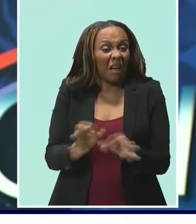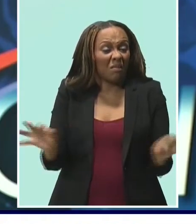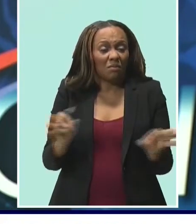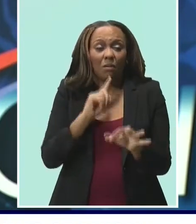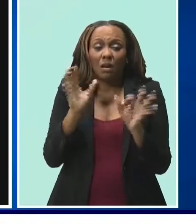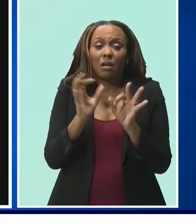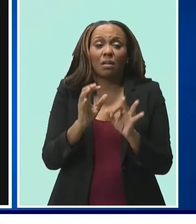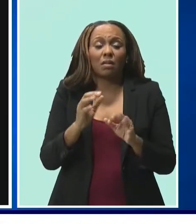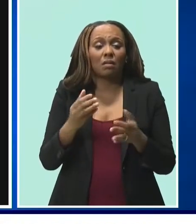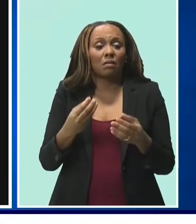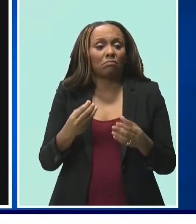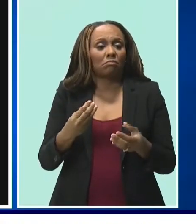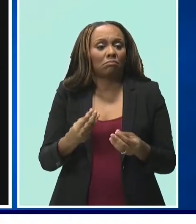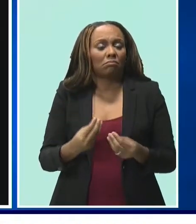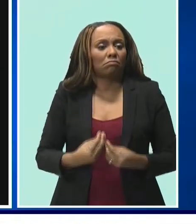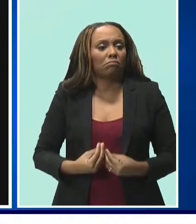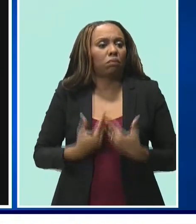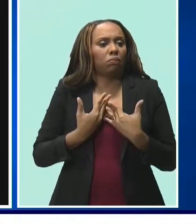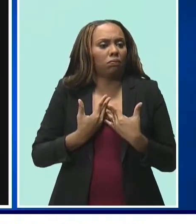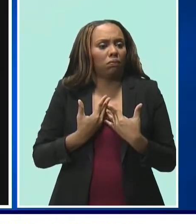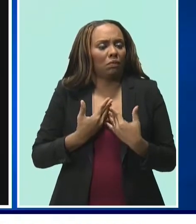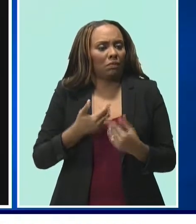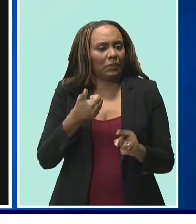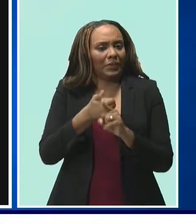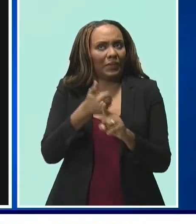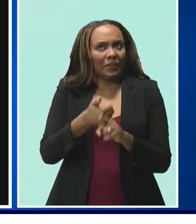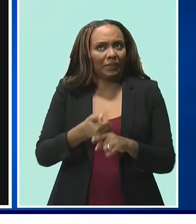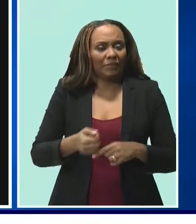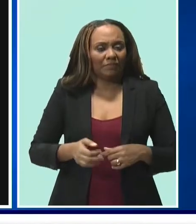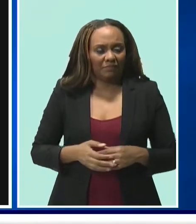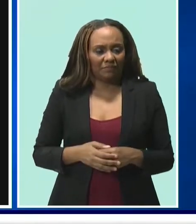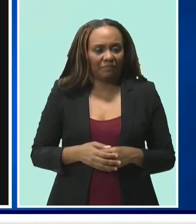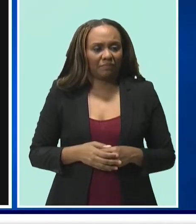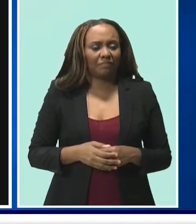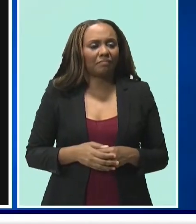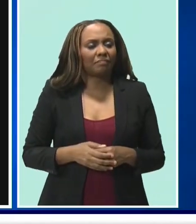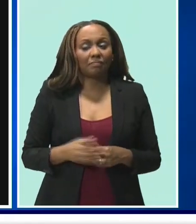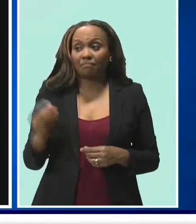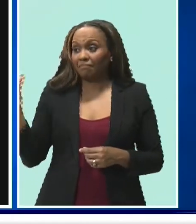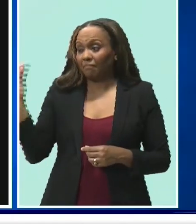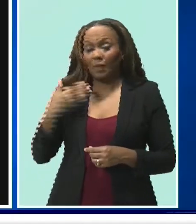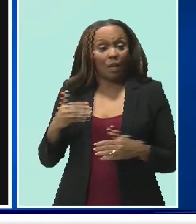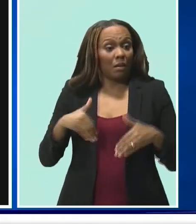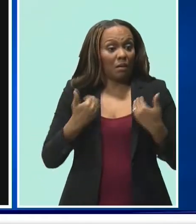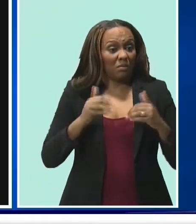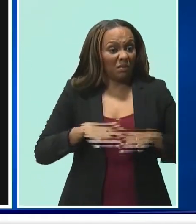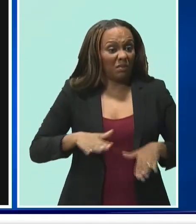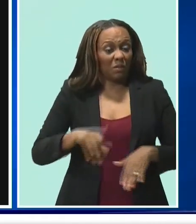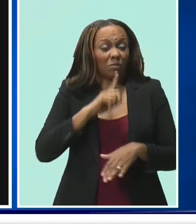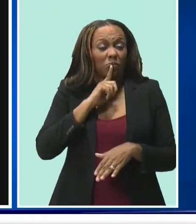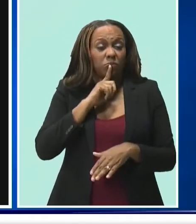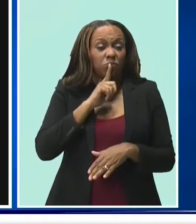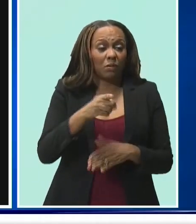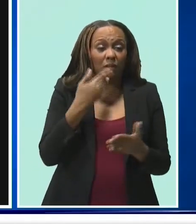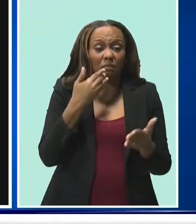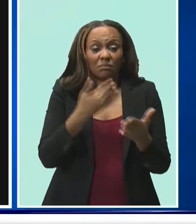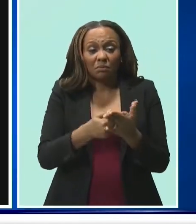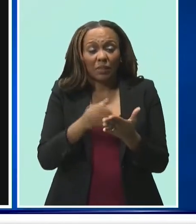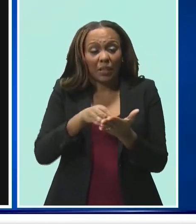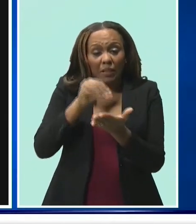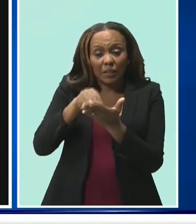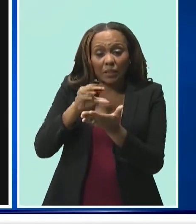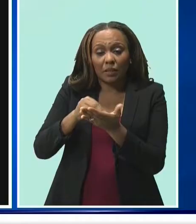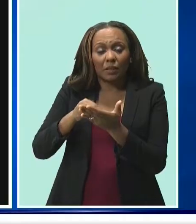Research has shown that young children are ideally suited to learn a second language as the language center of their brain is